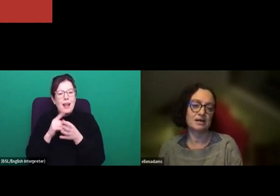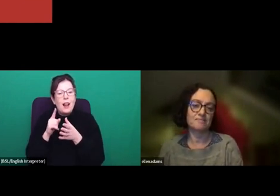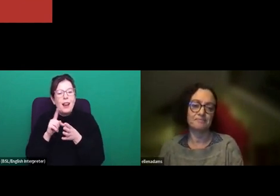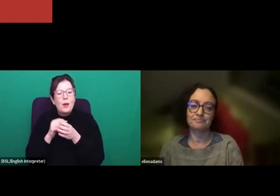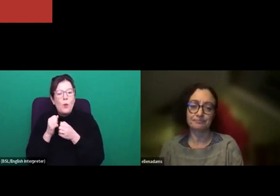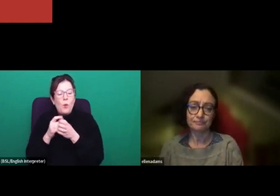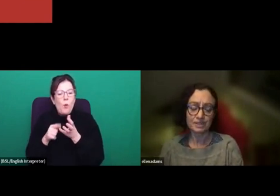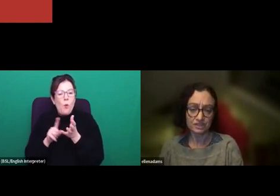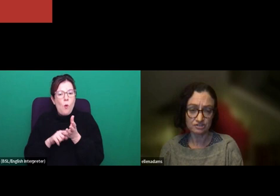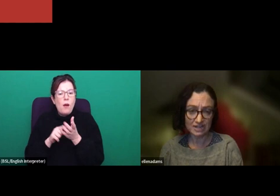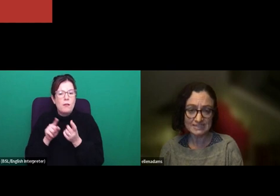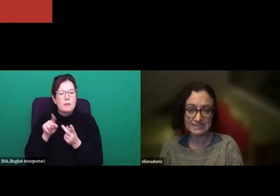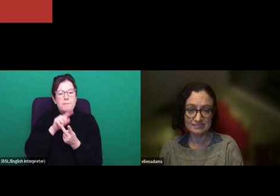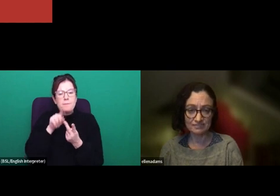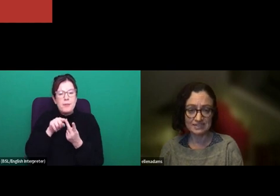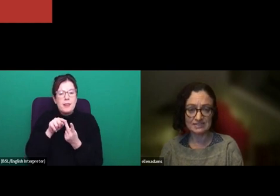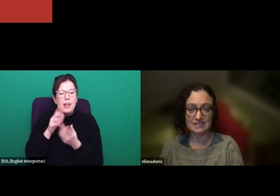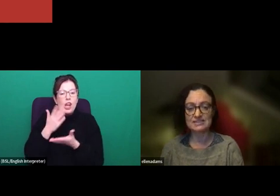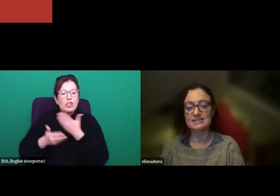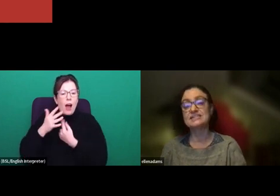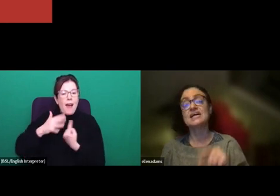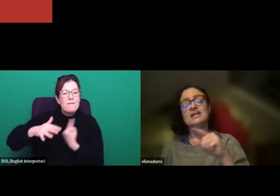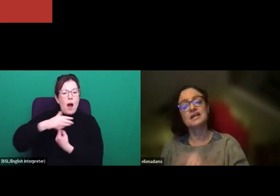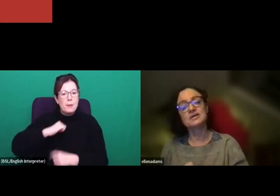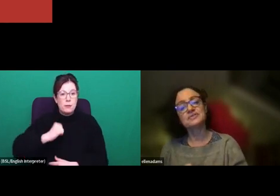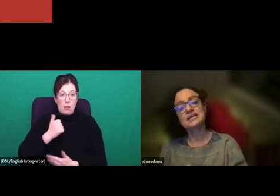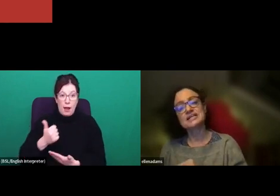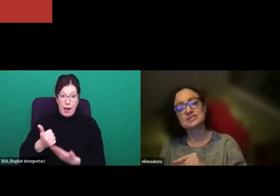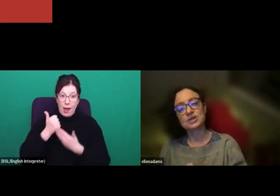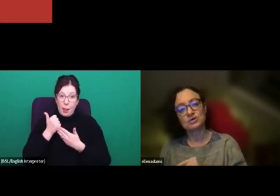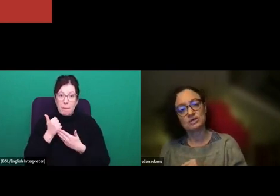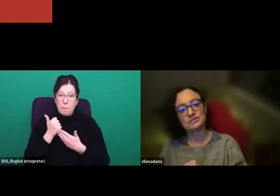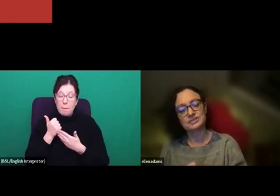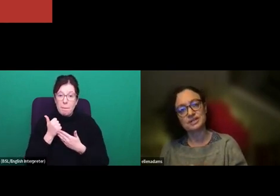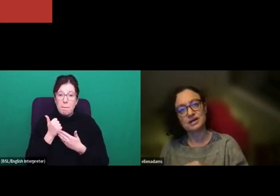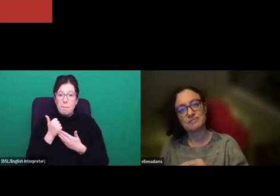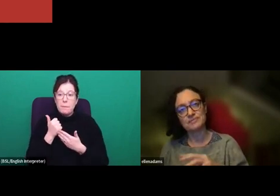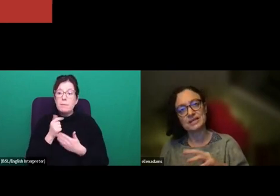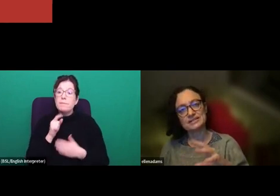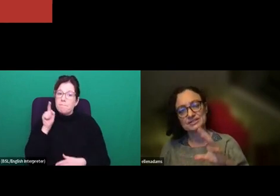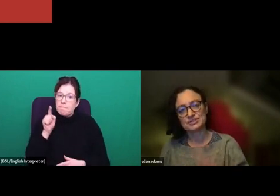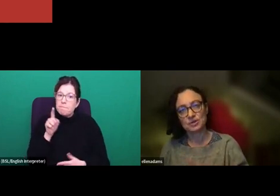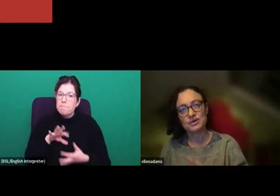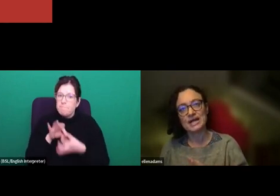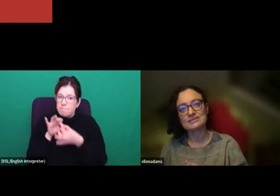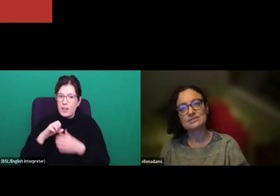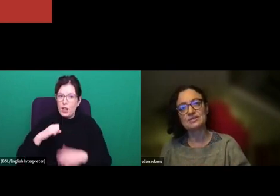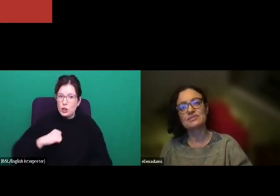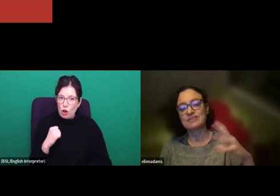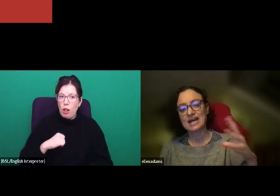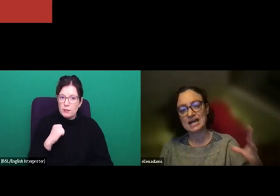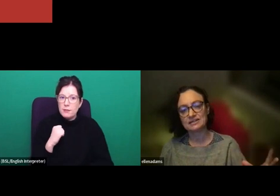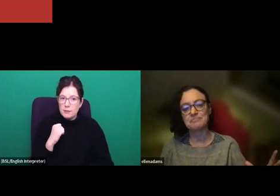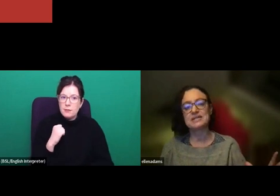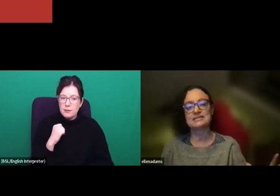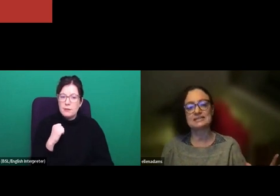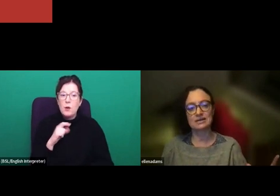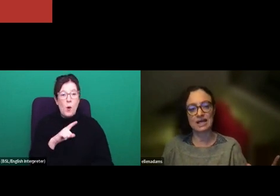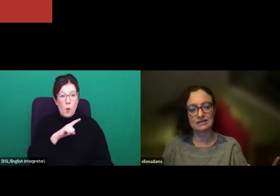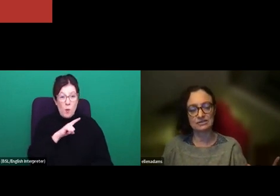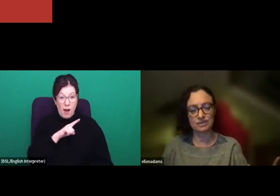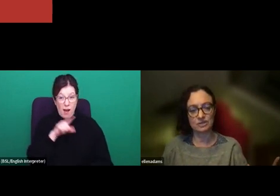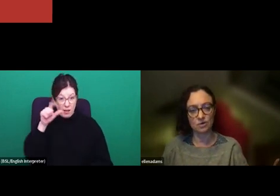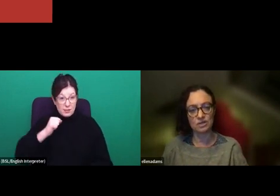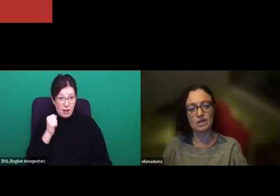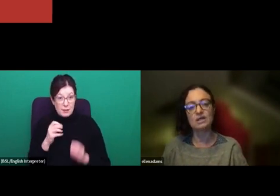been great in facilitating this. Note that it's Scotland, that's not an accident. They've had the